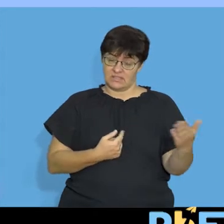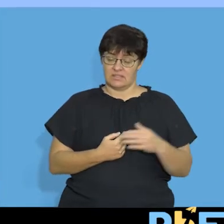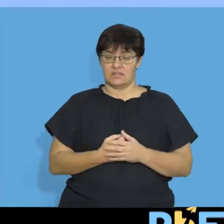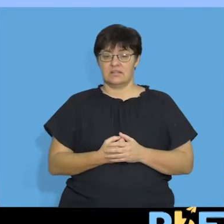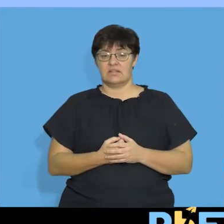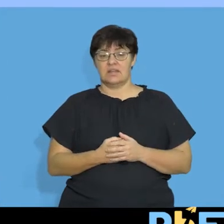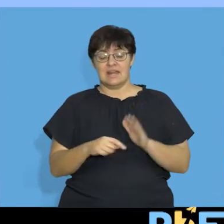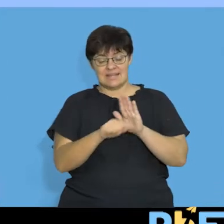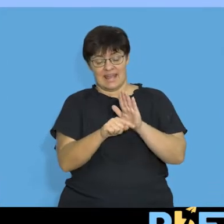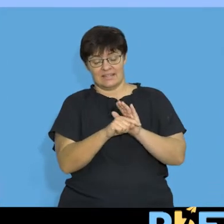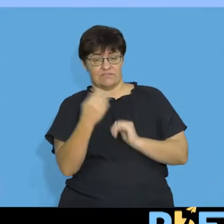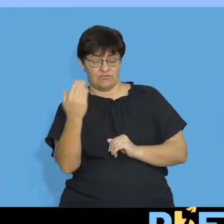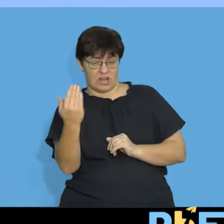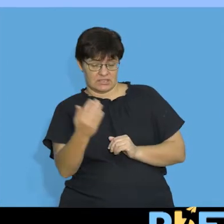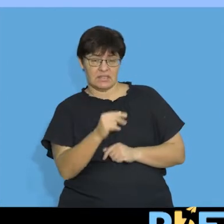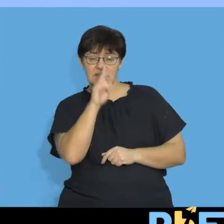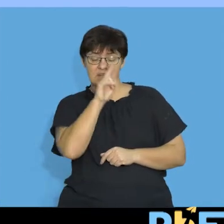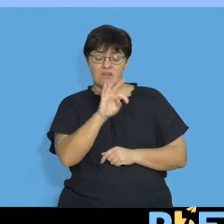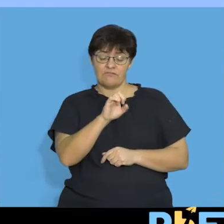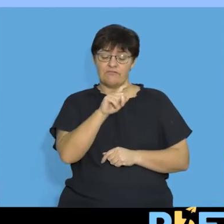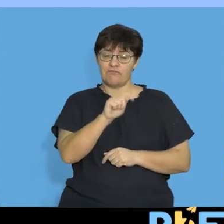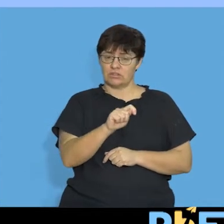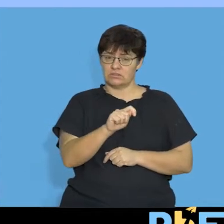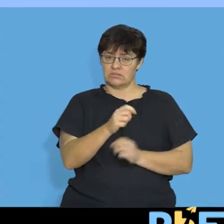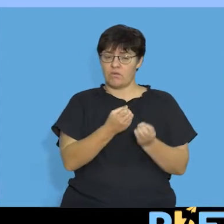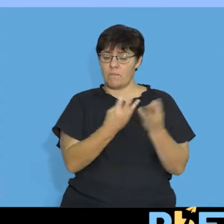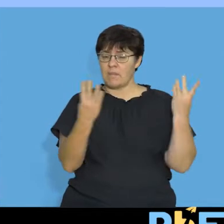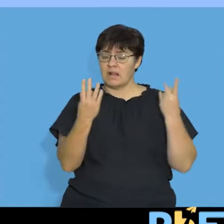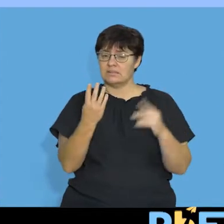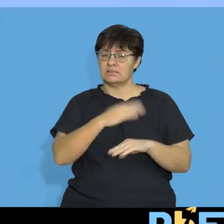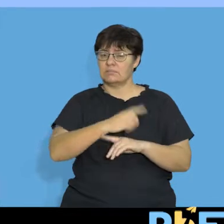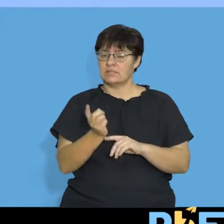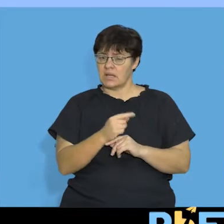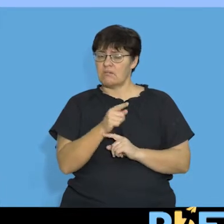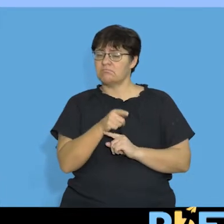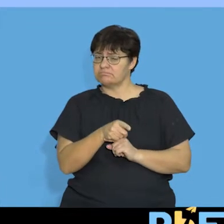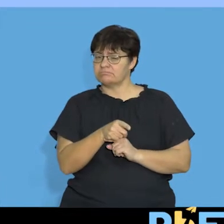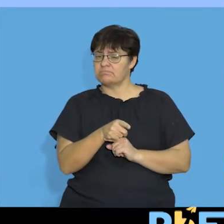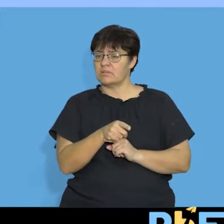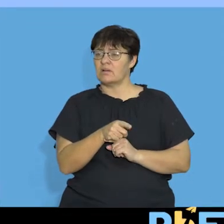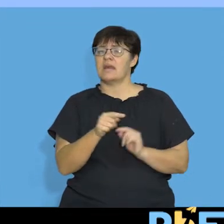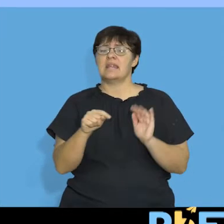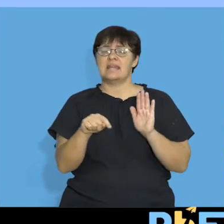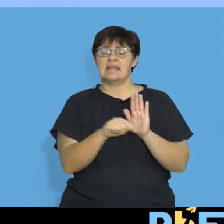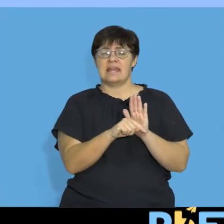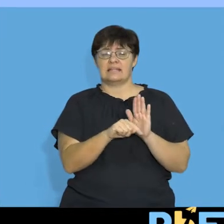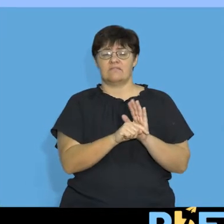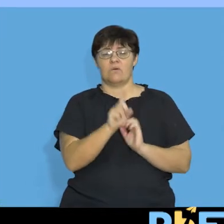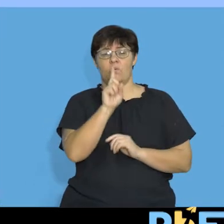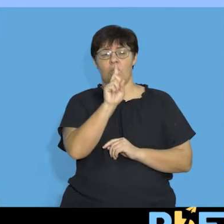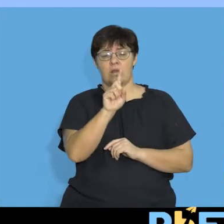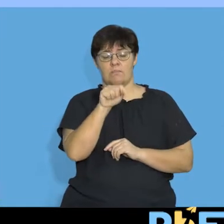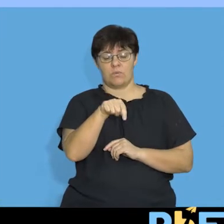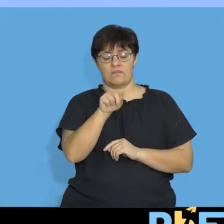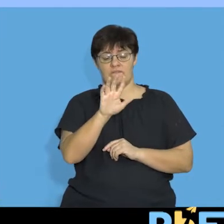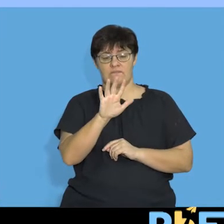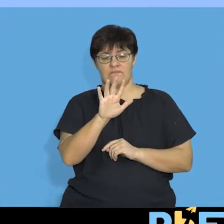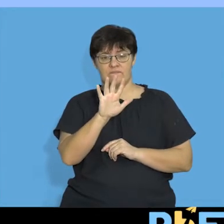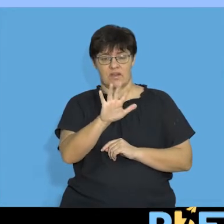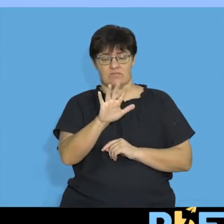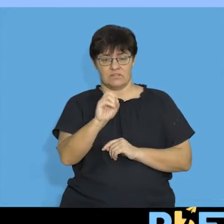side, we'll see that the voltmeter, the multimeter here, is reading negative 1.50. So in